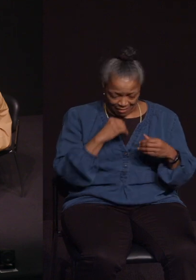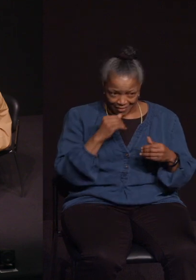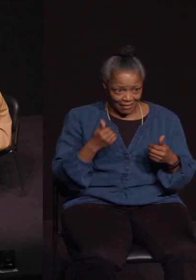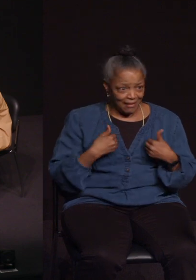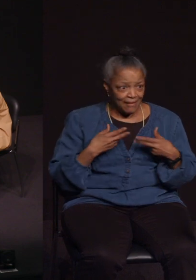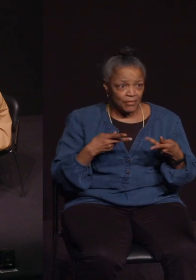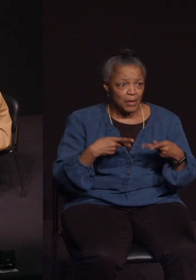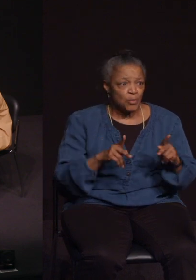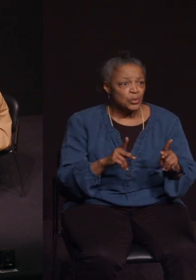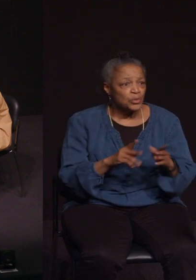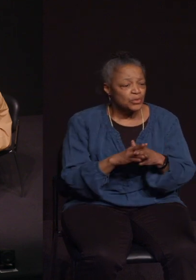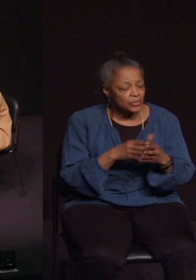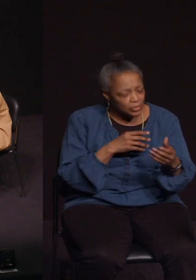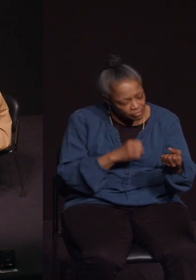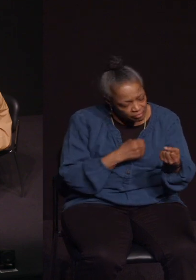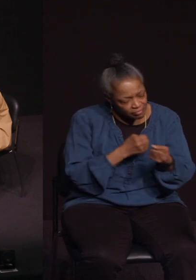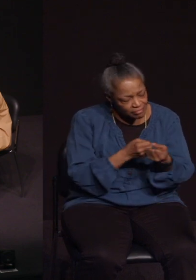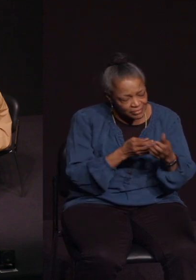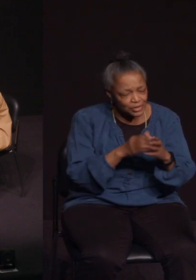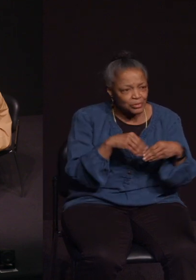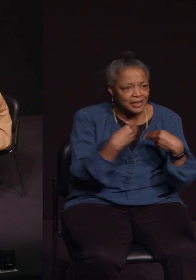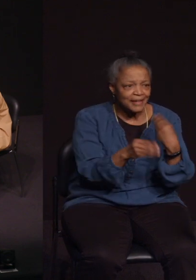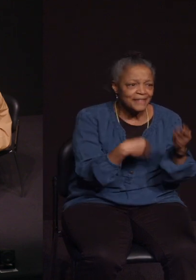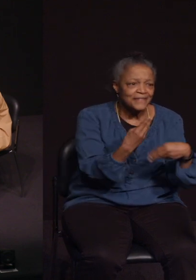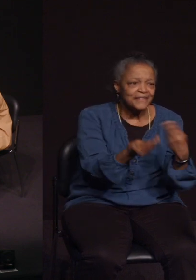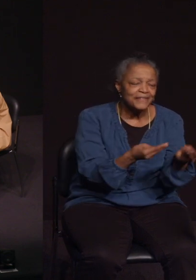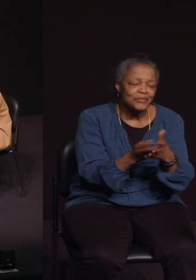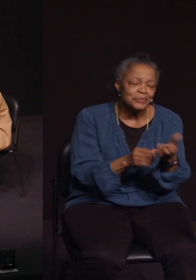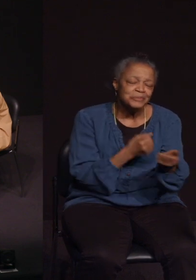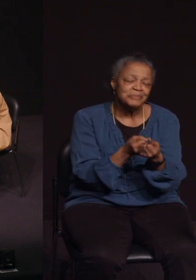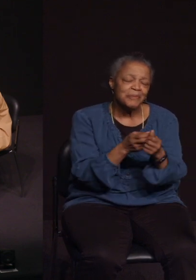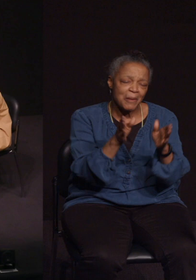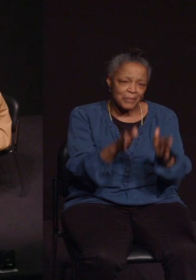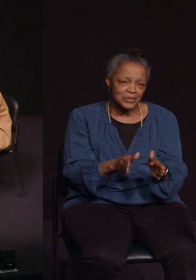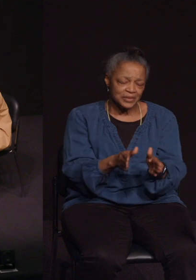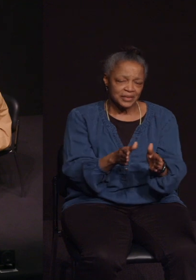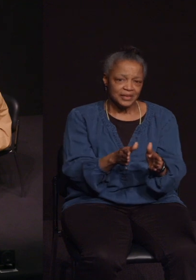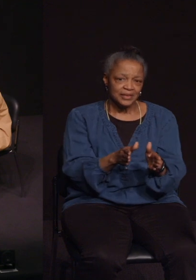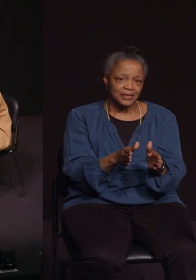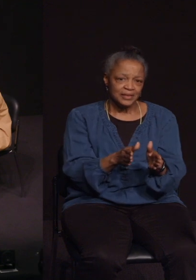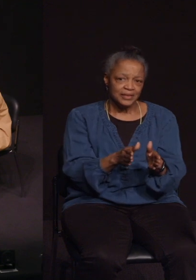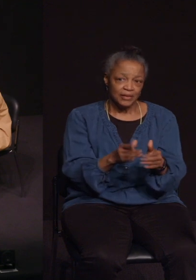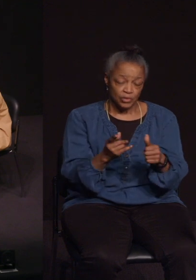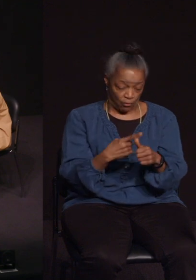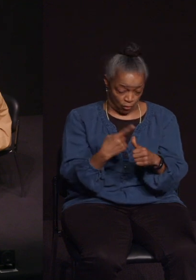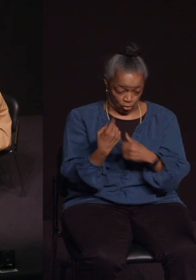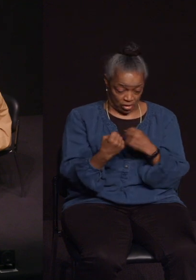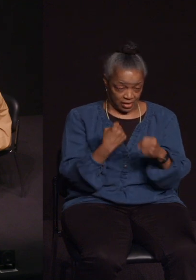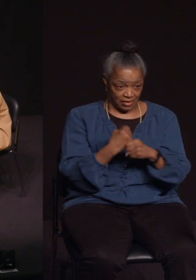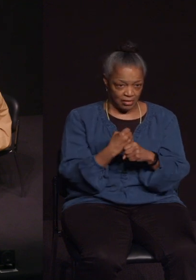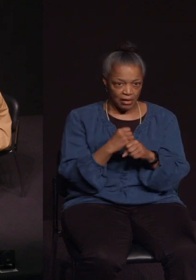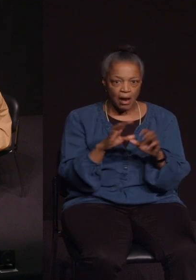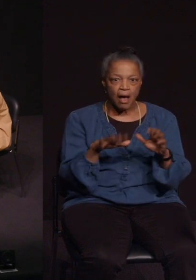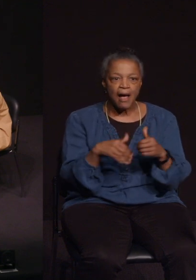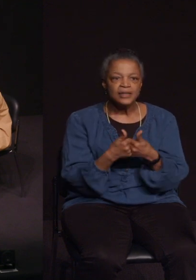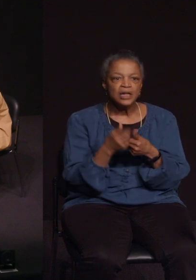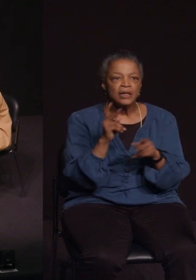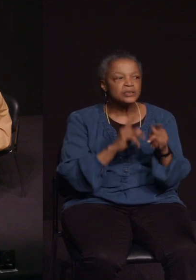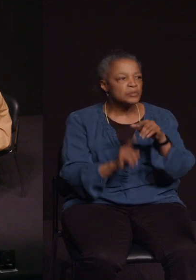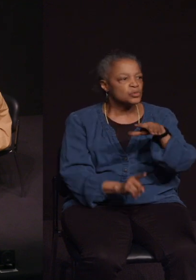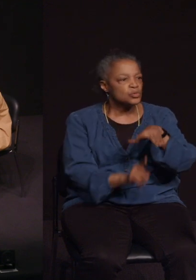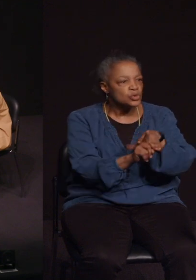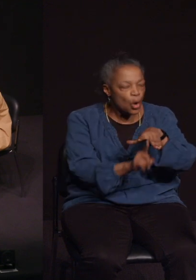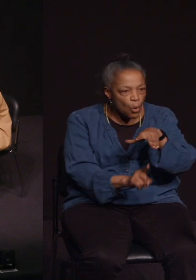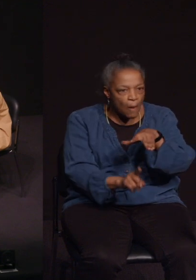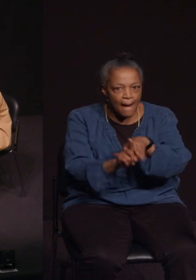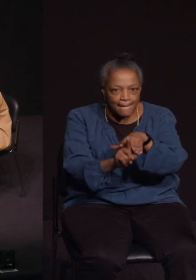that person in your space and been able to be there for them. So I challenge people to show up in